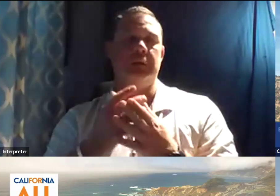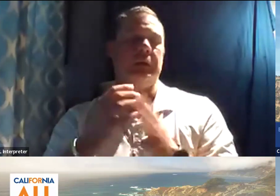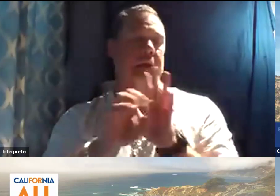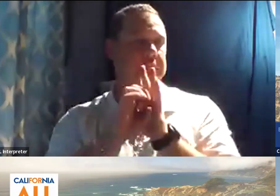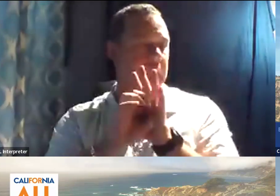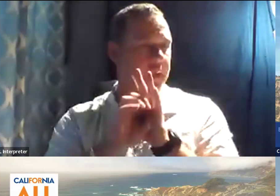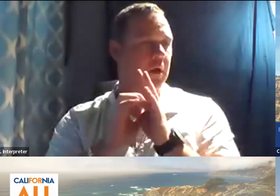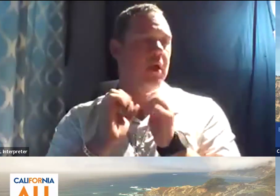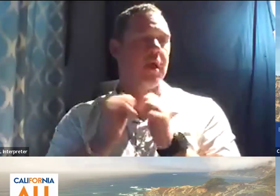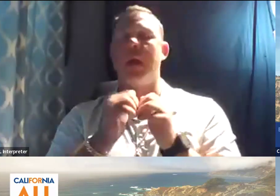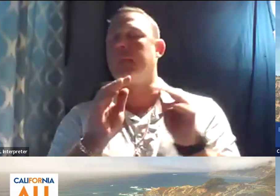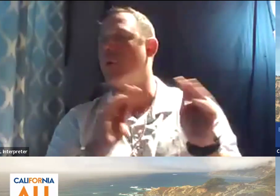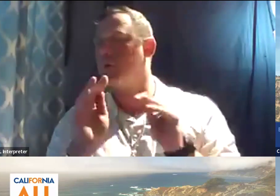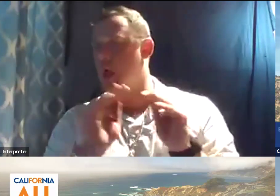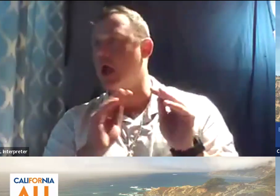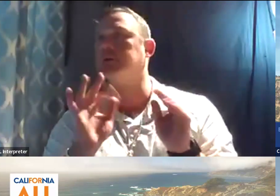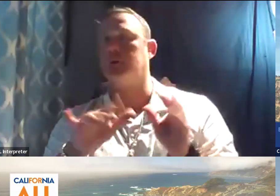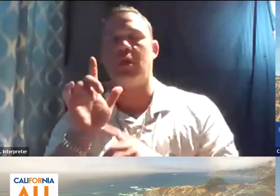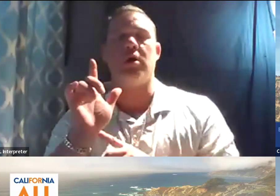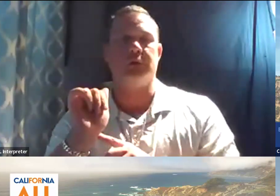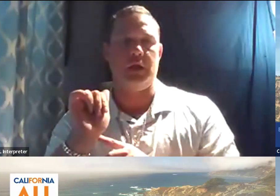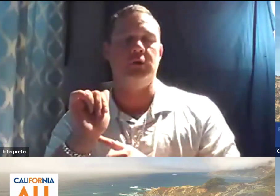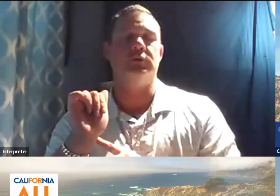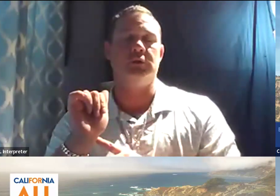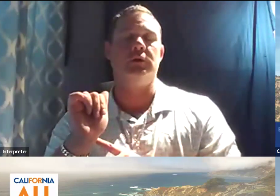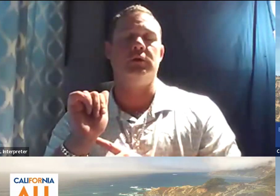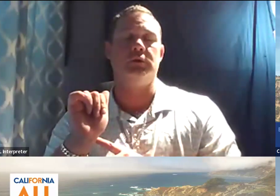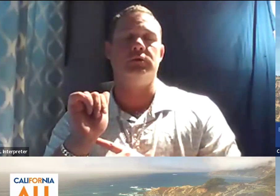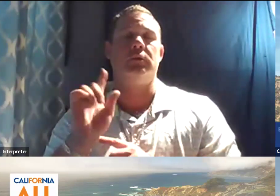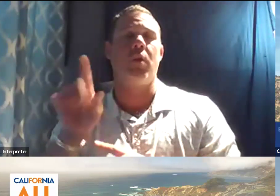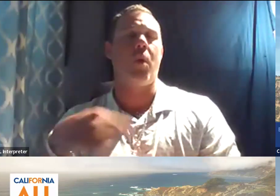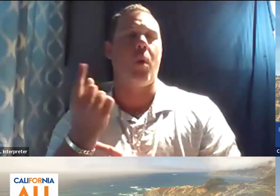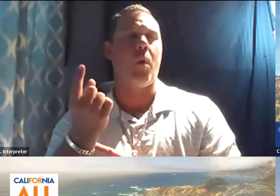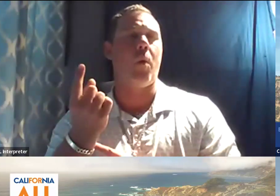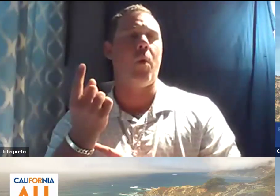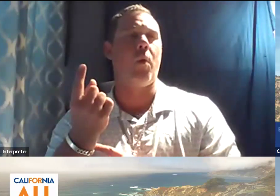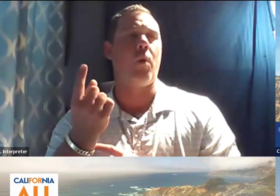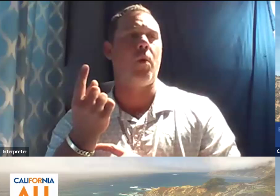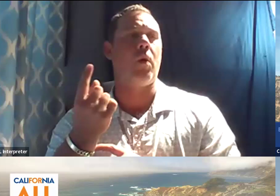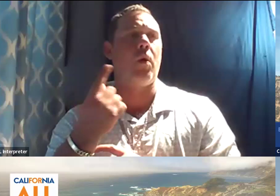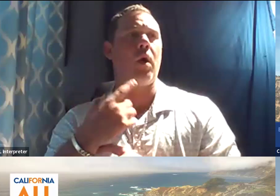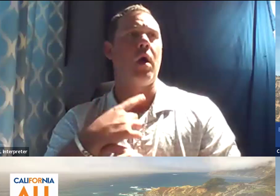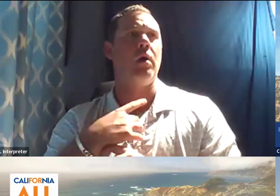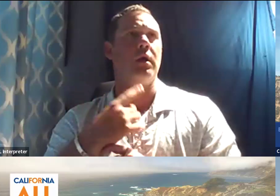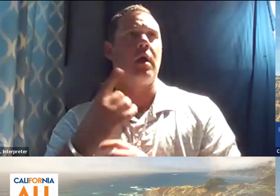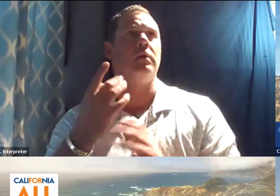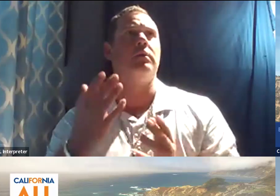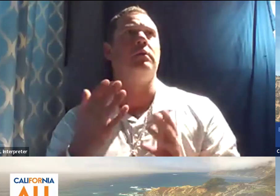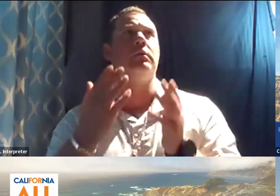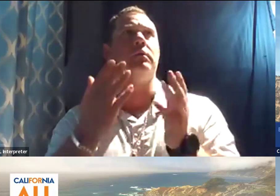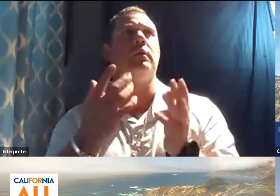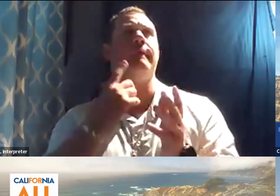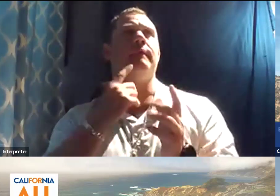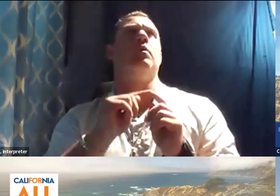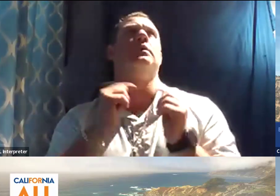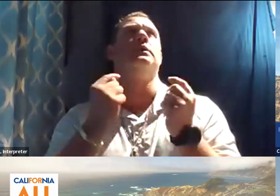of how we can mobilize here in Los Angeles County. The only thing I would like to raise just for your